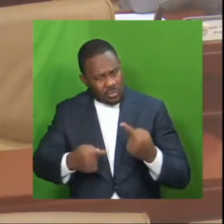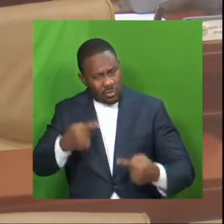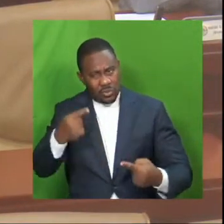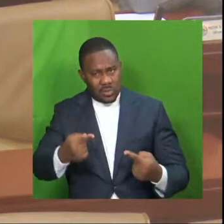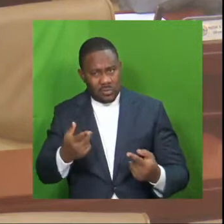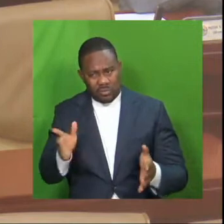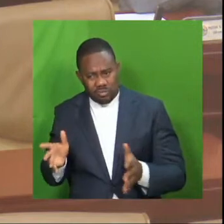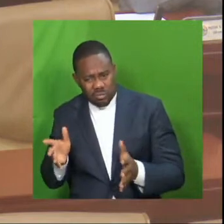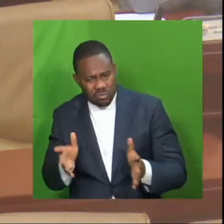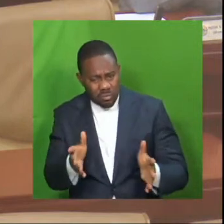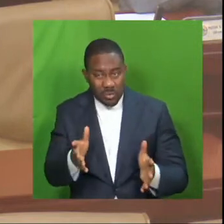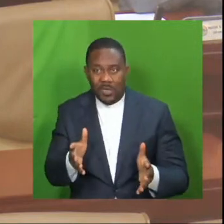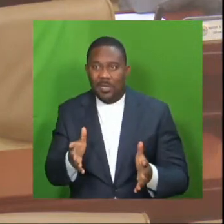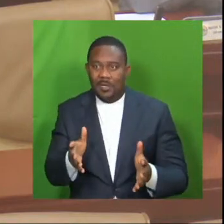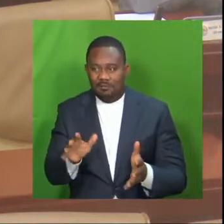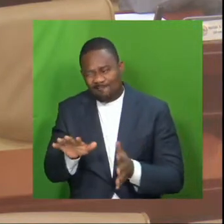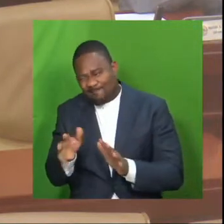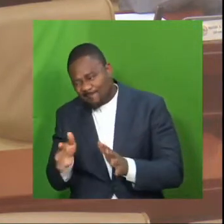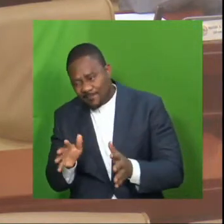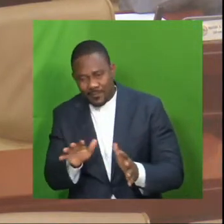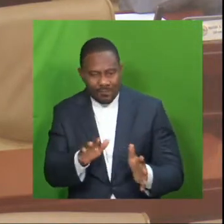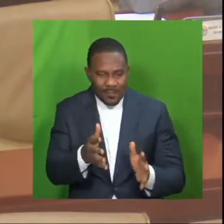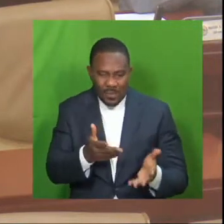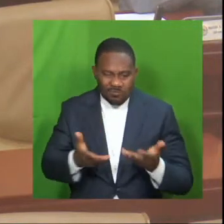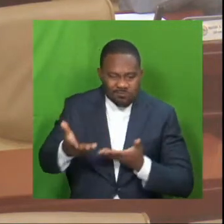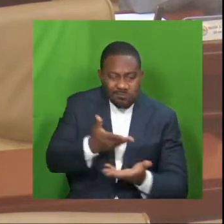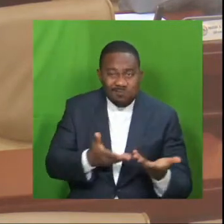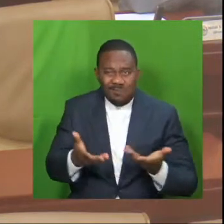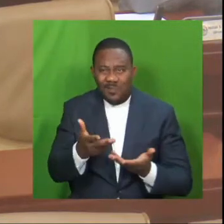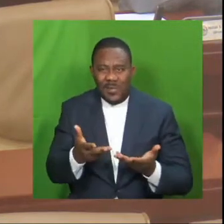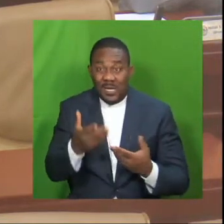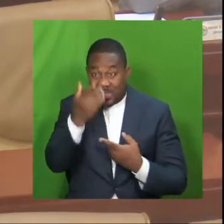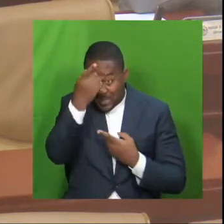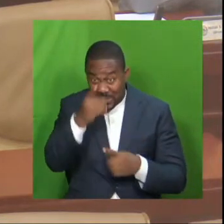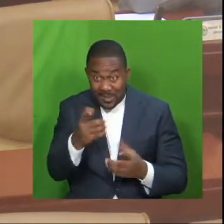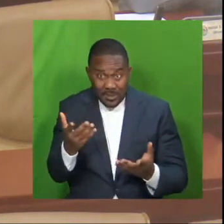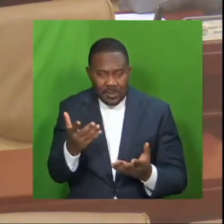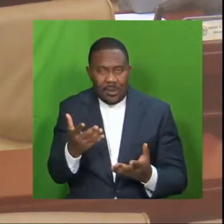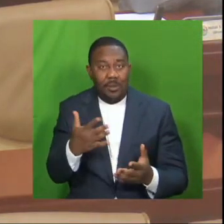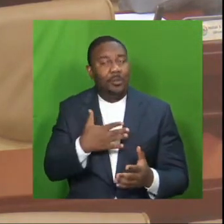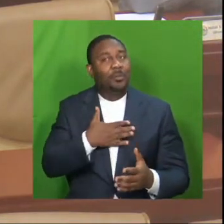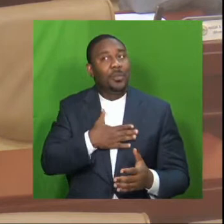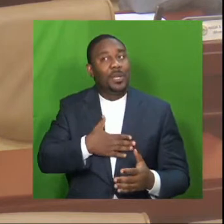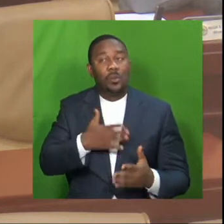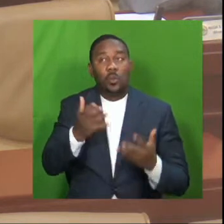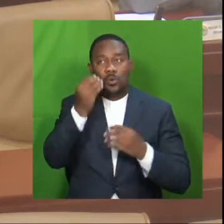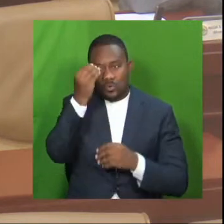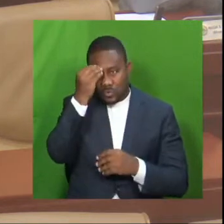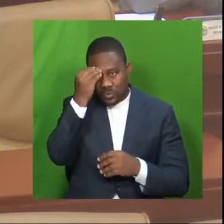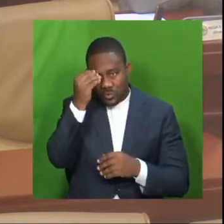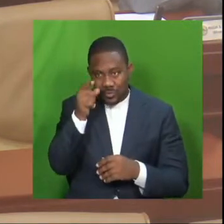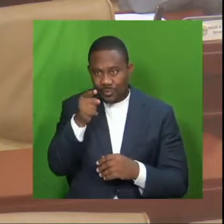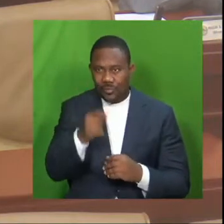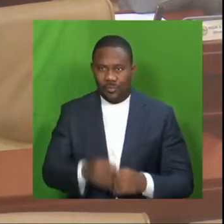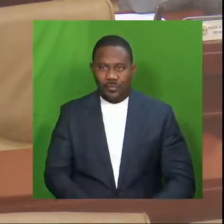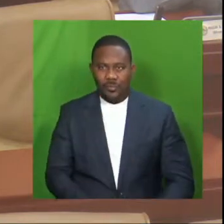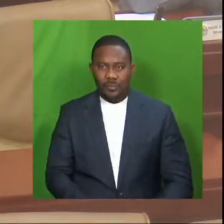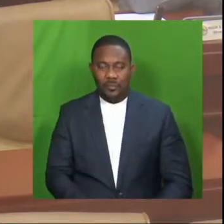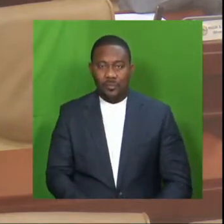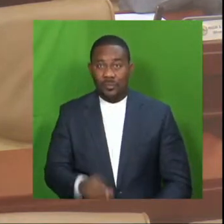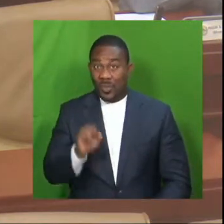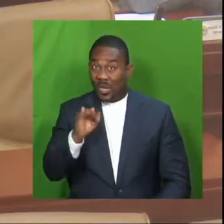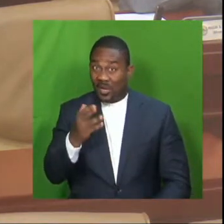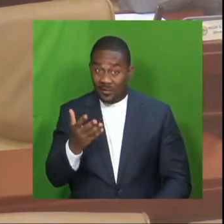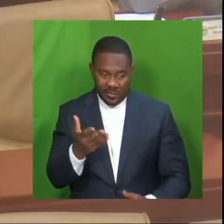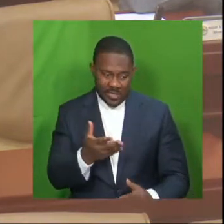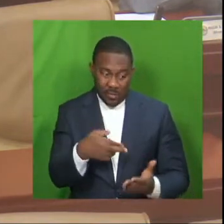other, we could interact with each other and decide. So may I know, Mr. Speaker, from you, that when the House so